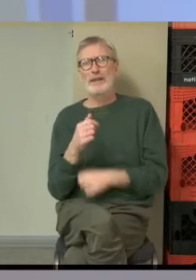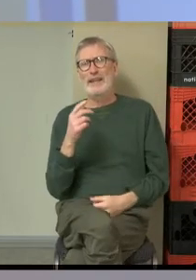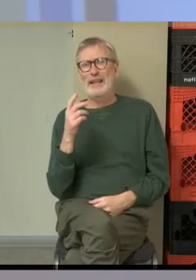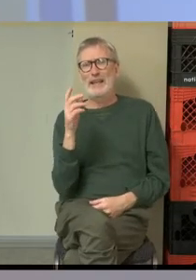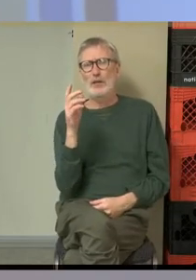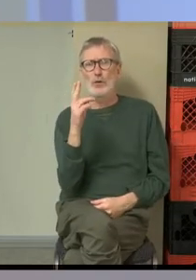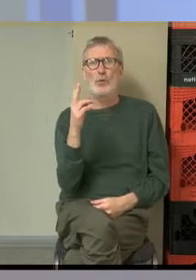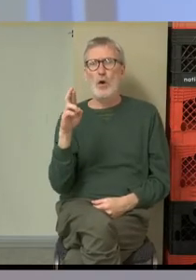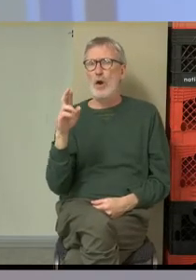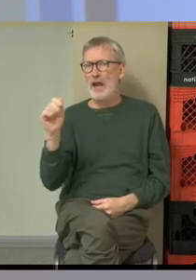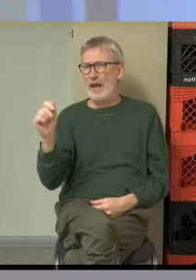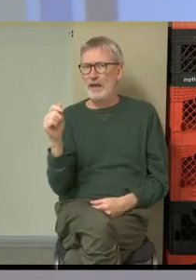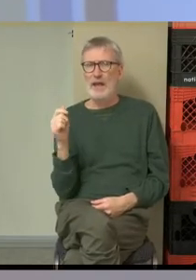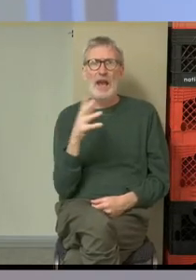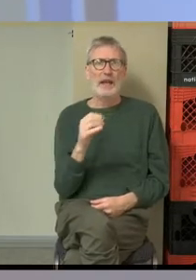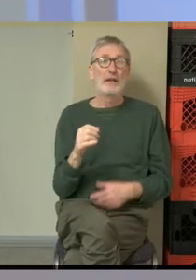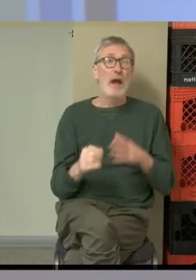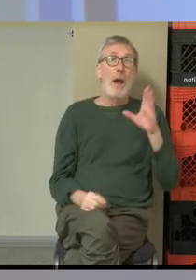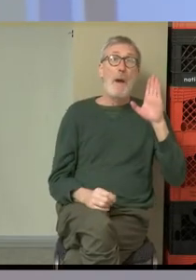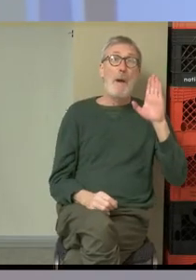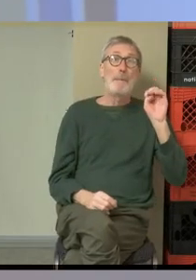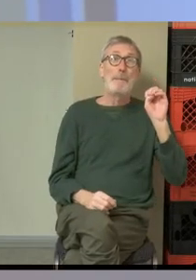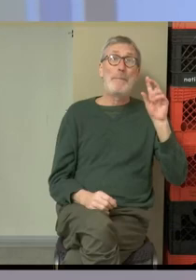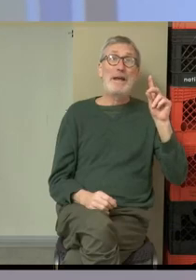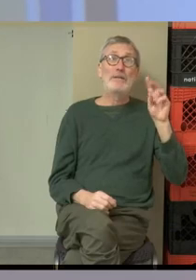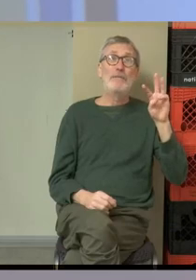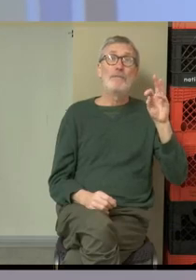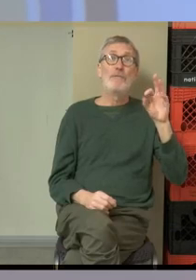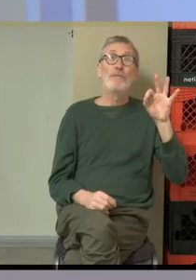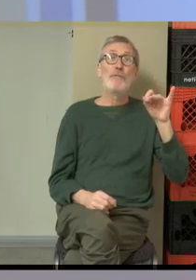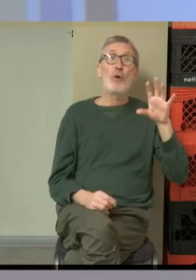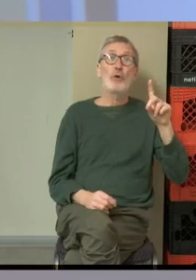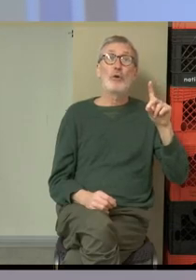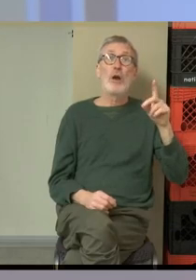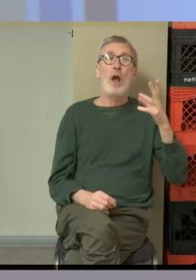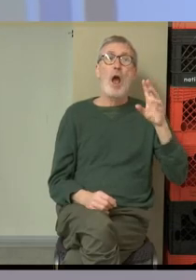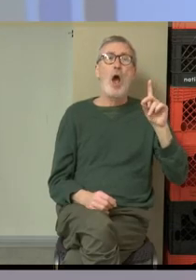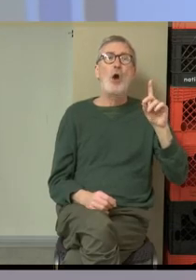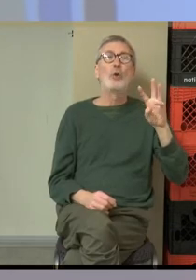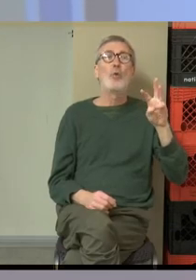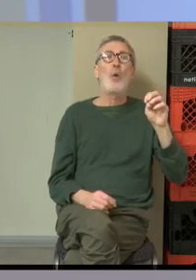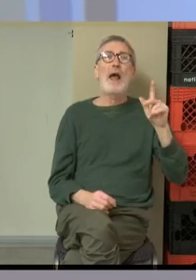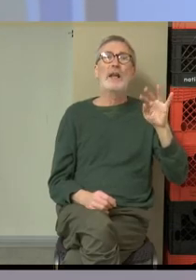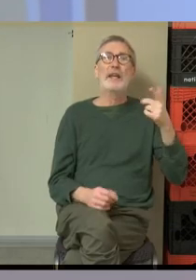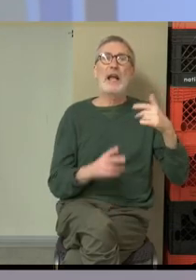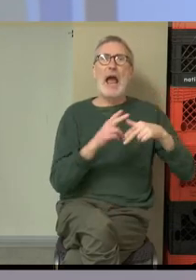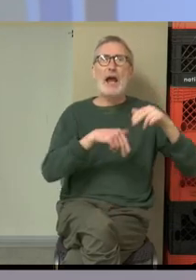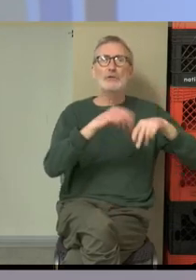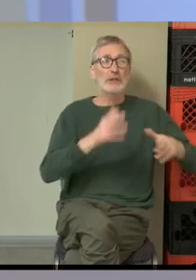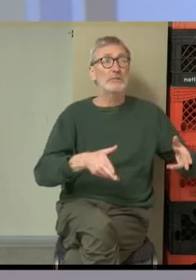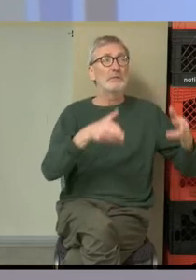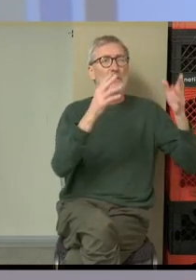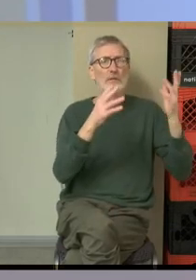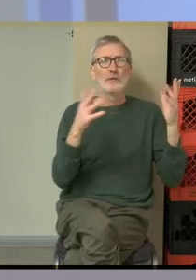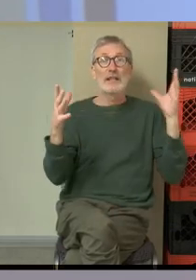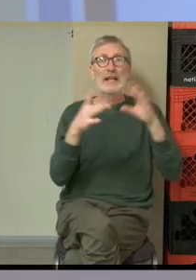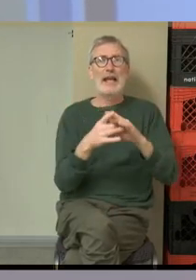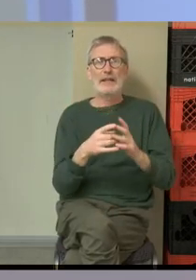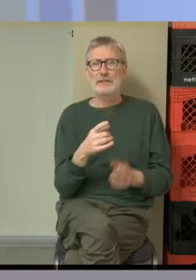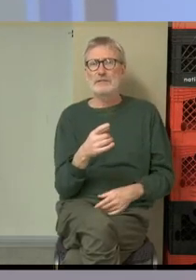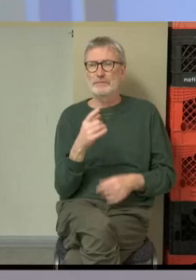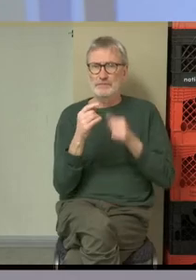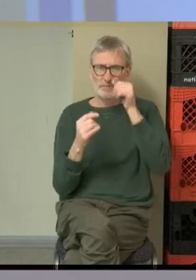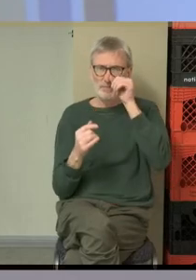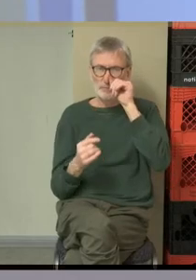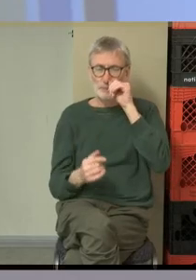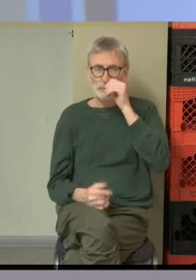on the Bedford Dwellings development. And our plan is to connect those two spaces with the